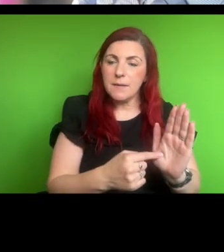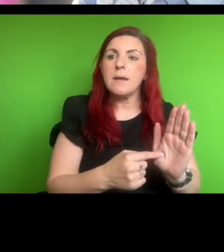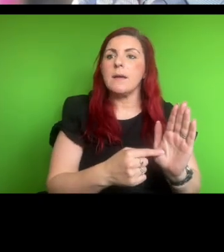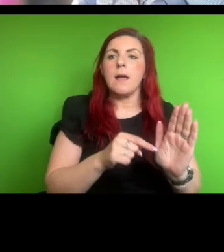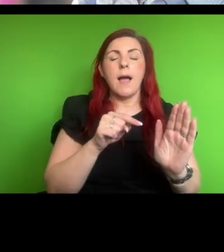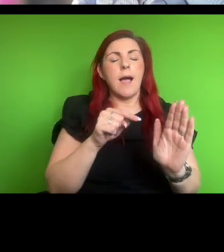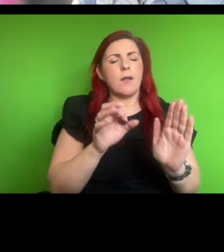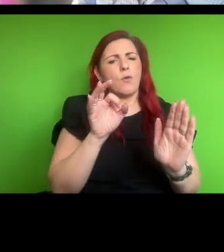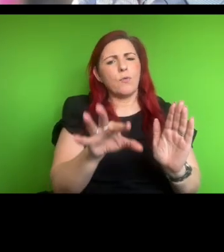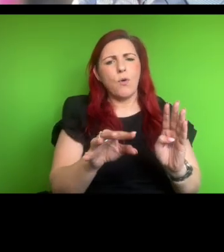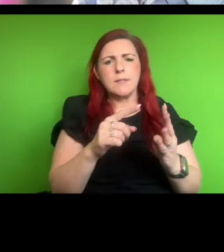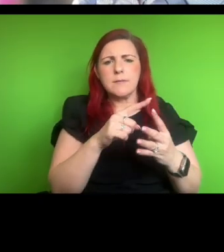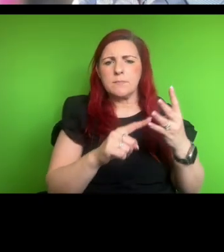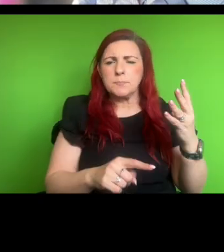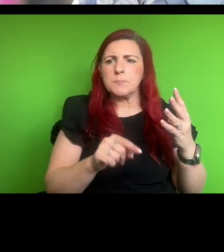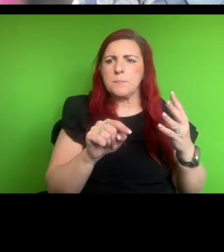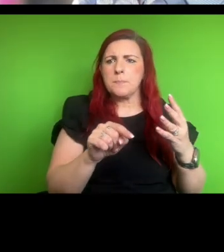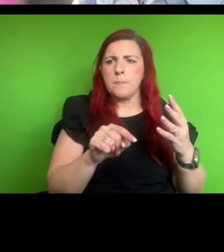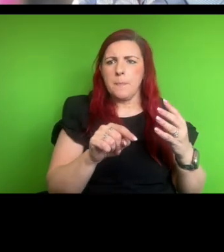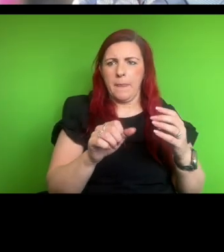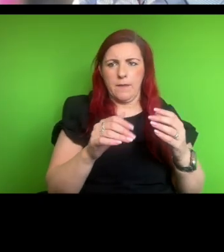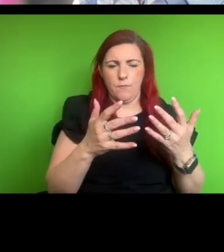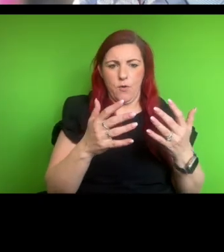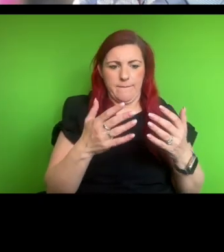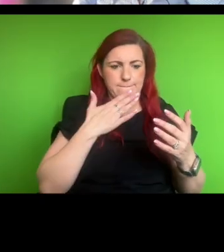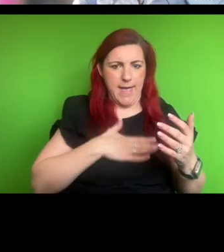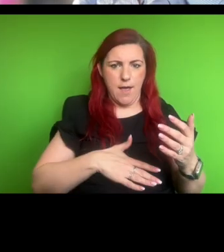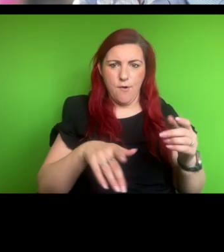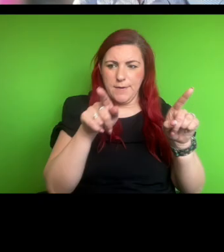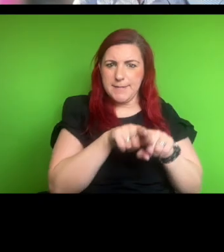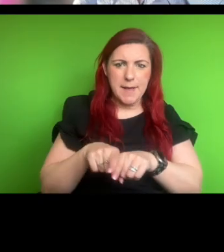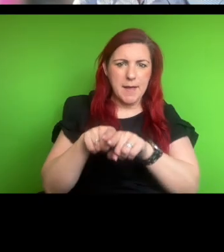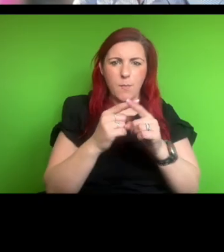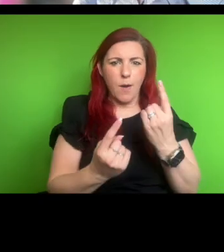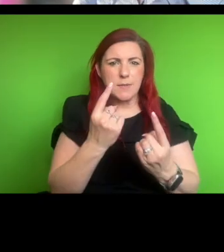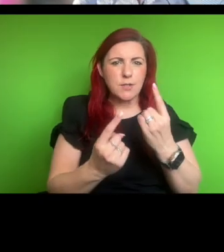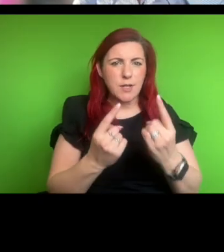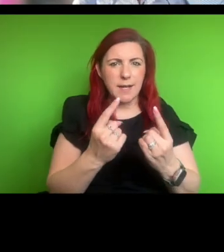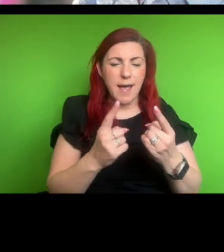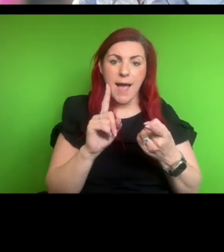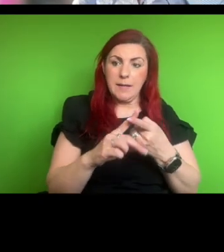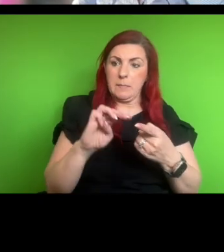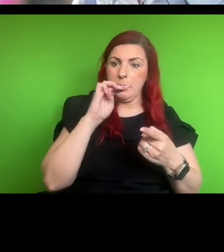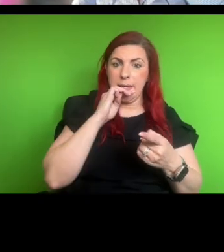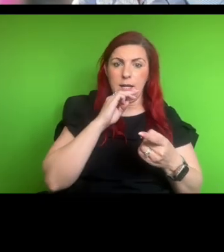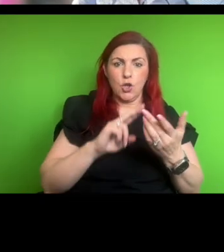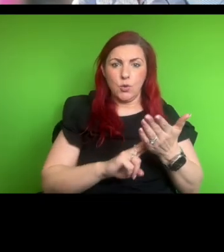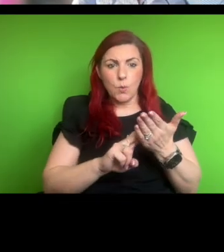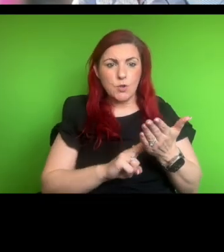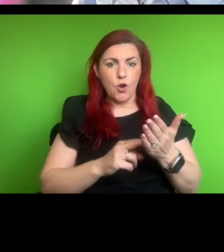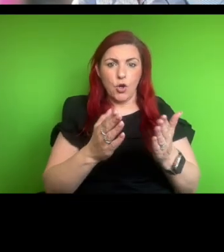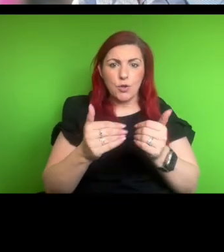for a level playing field and ensure consistency for the consumer and the user of the product and service,